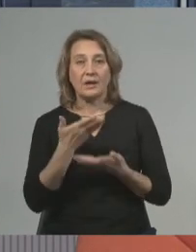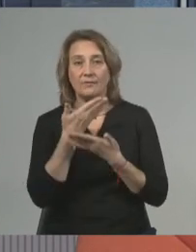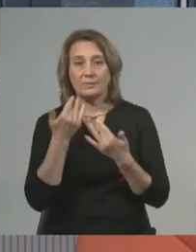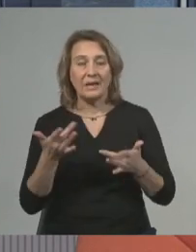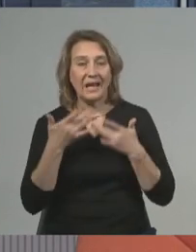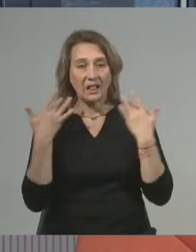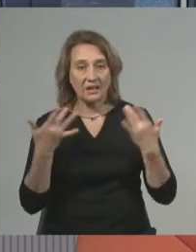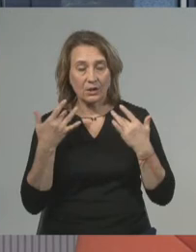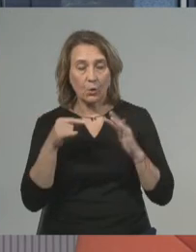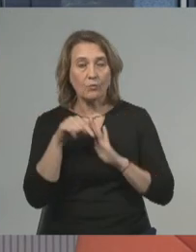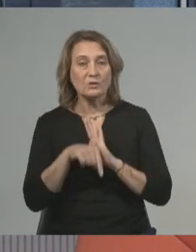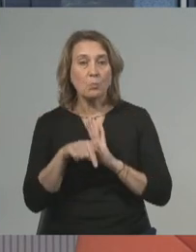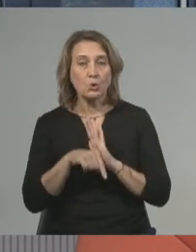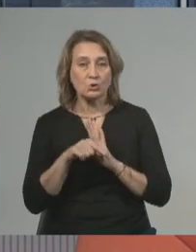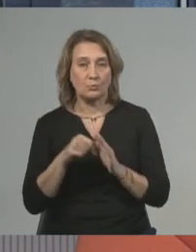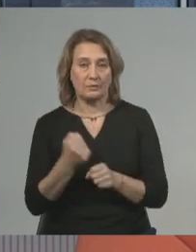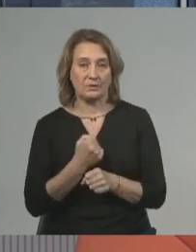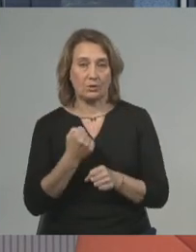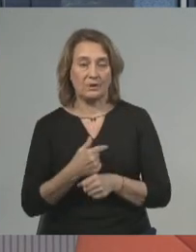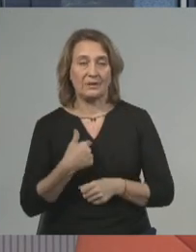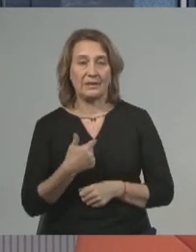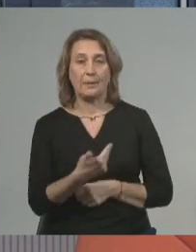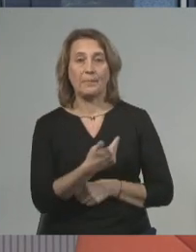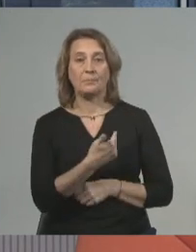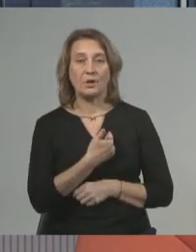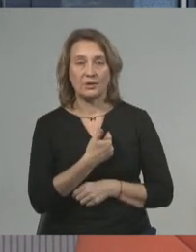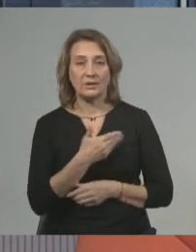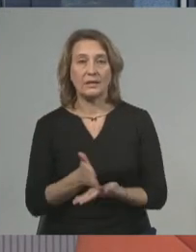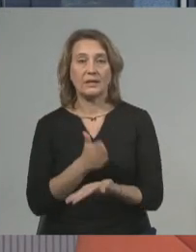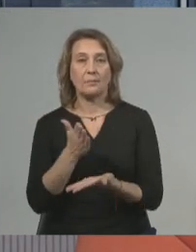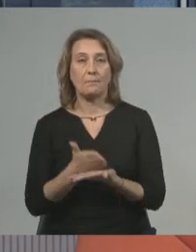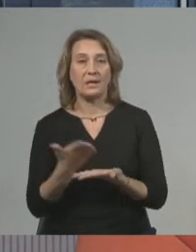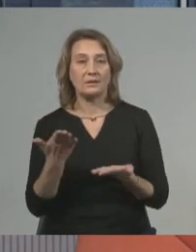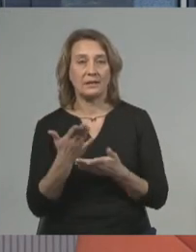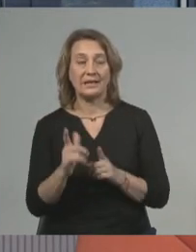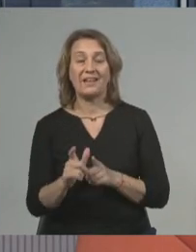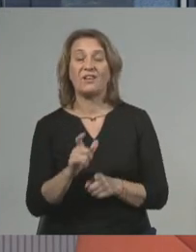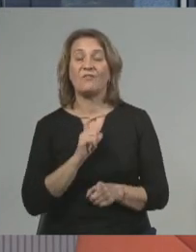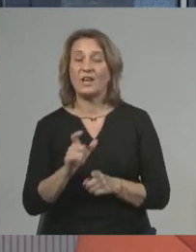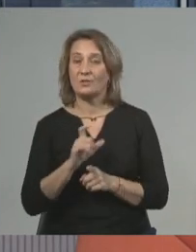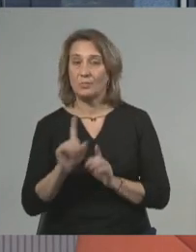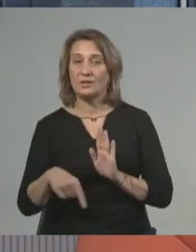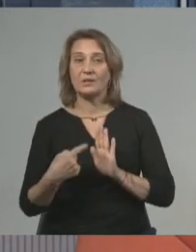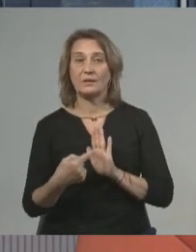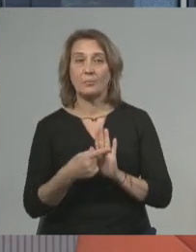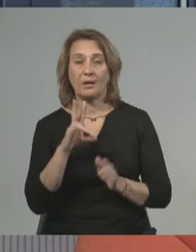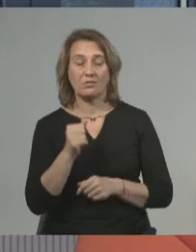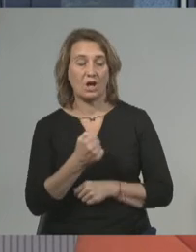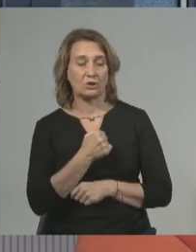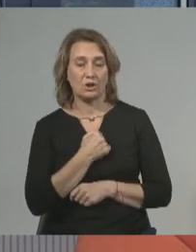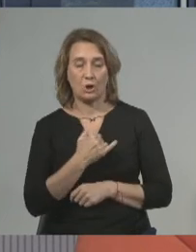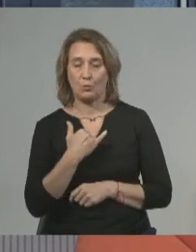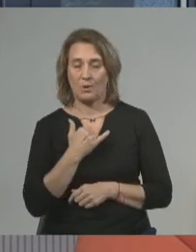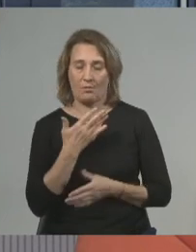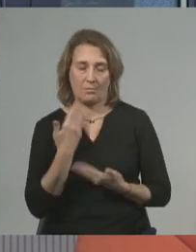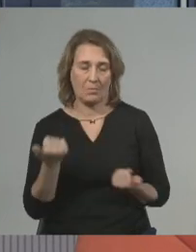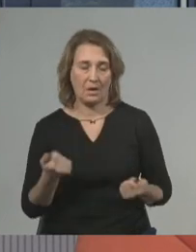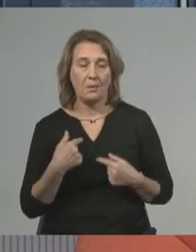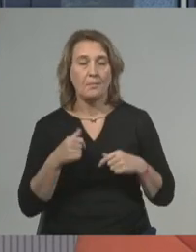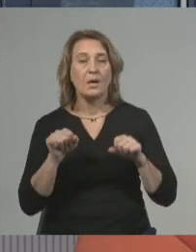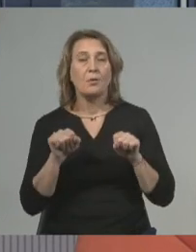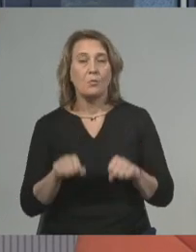us but unfortunately i don't so my role what i'll continue to do and i think what other journalists do as well is to keep asking